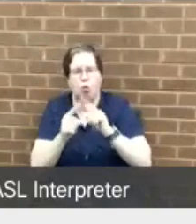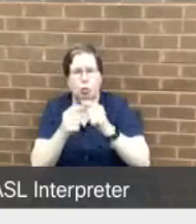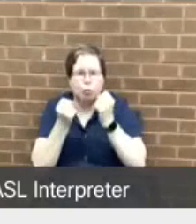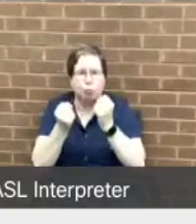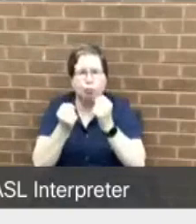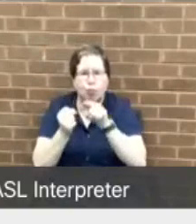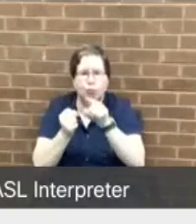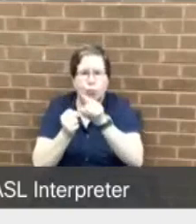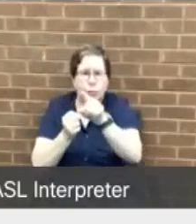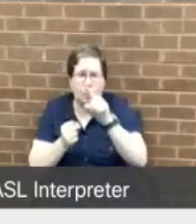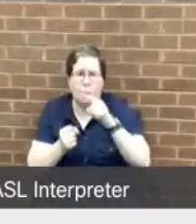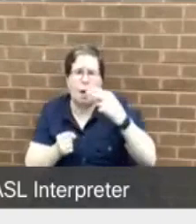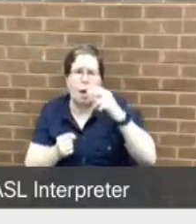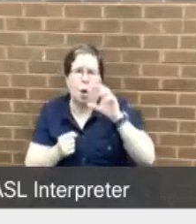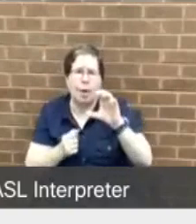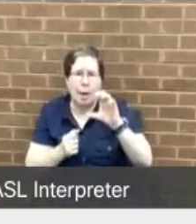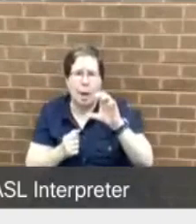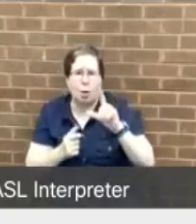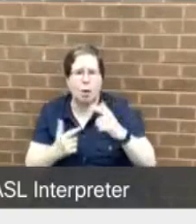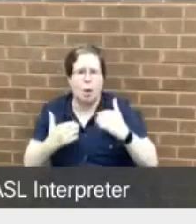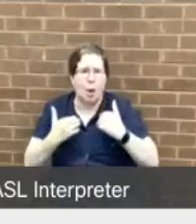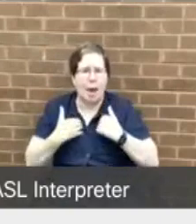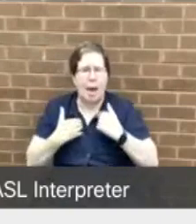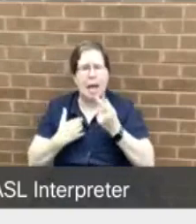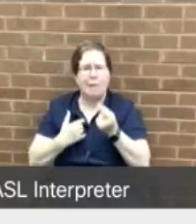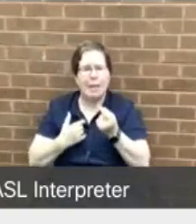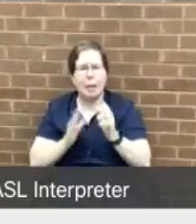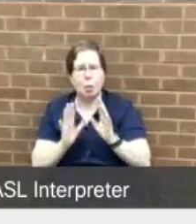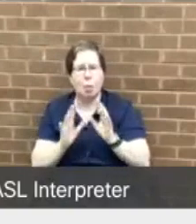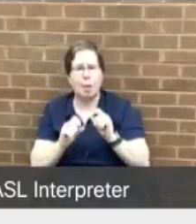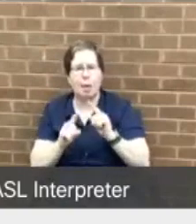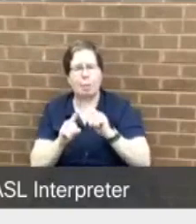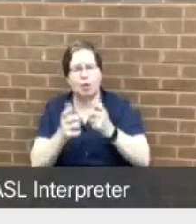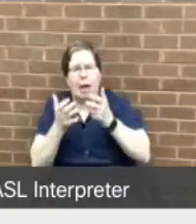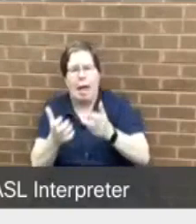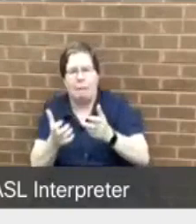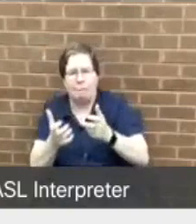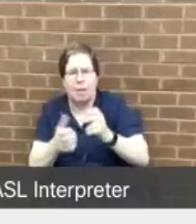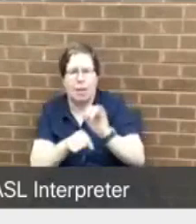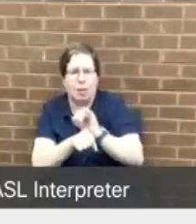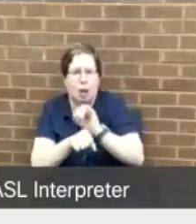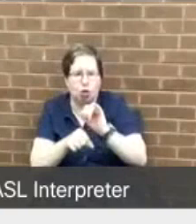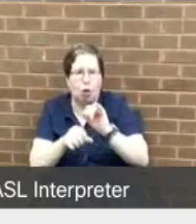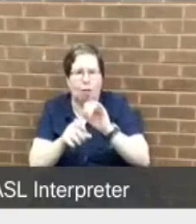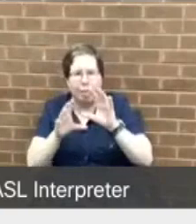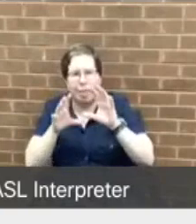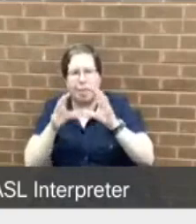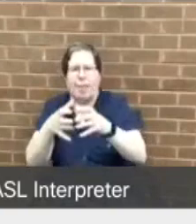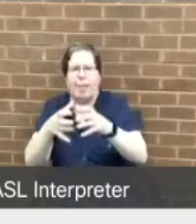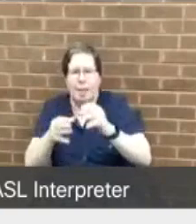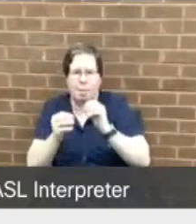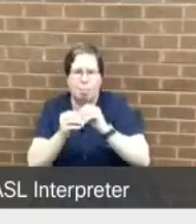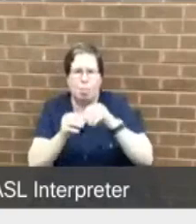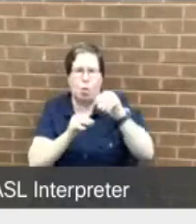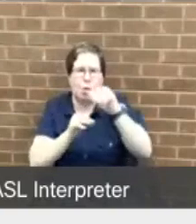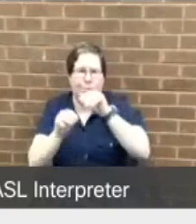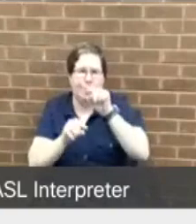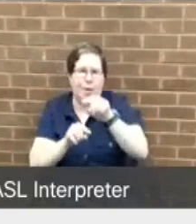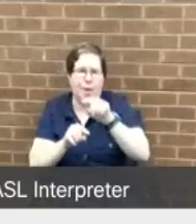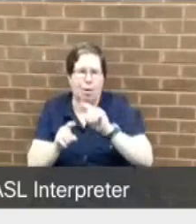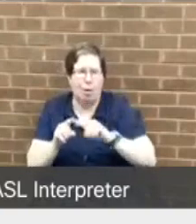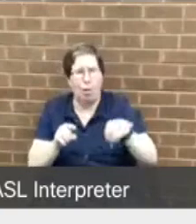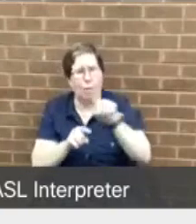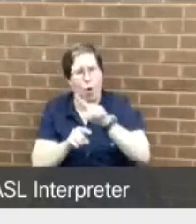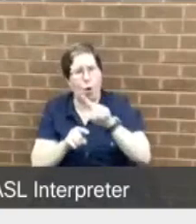further into Howard County, you know, you have a little bit of that, but there's a heavy industrial component to that and a lot of movement around there.